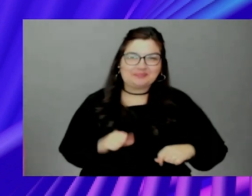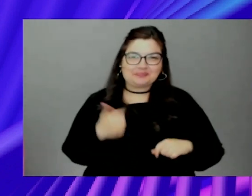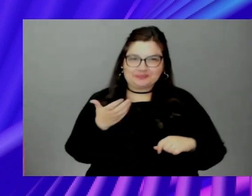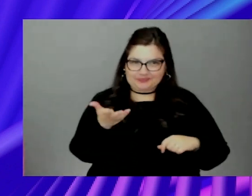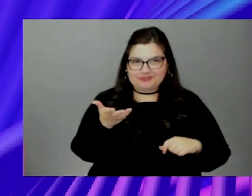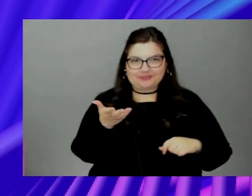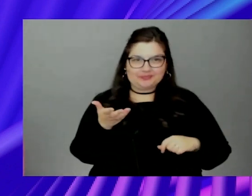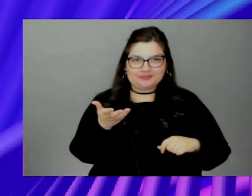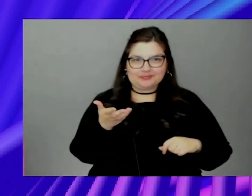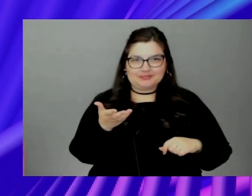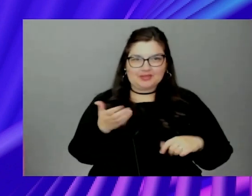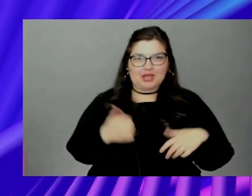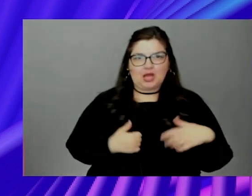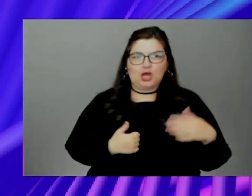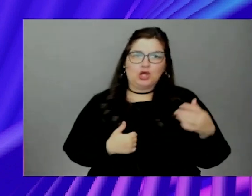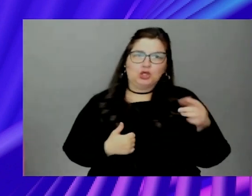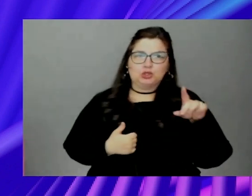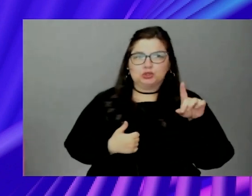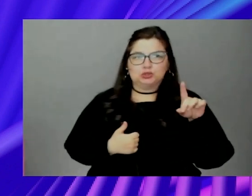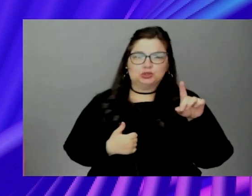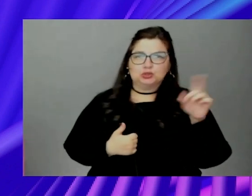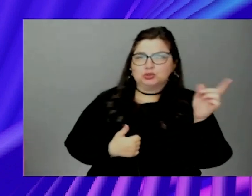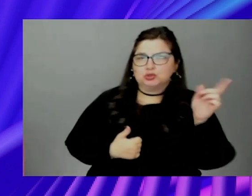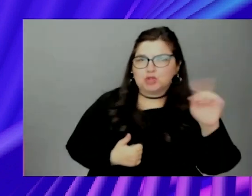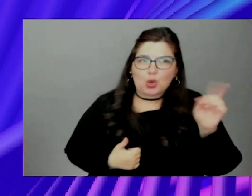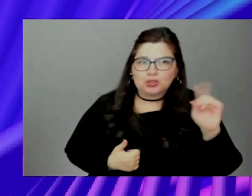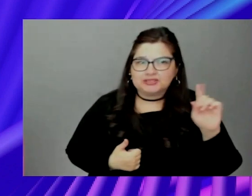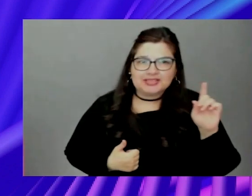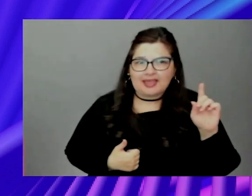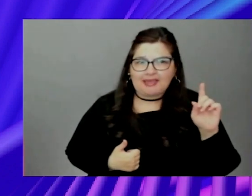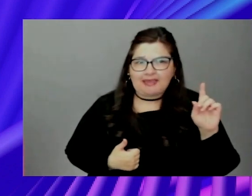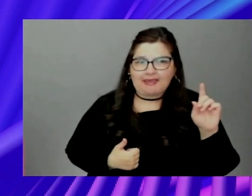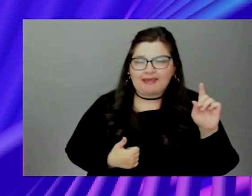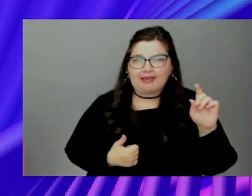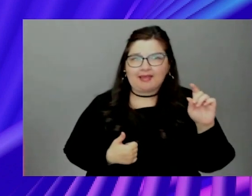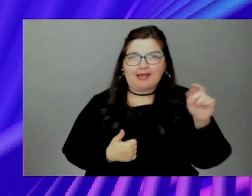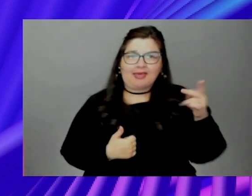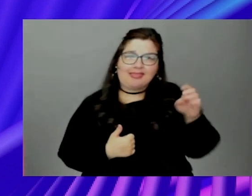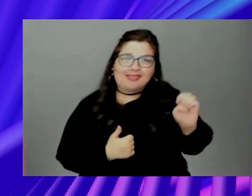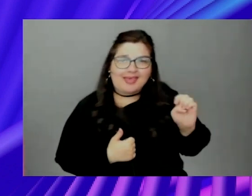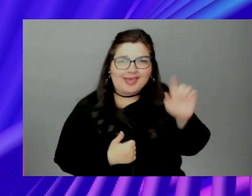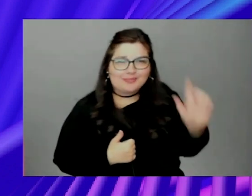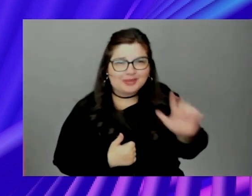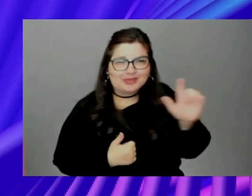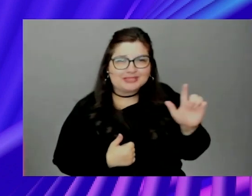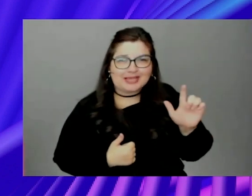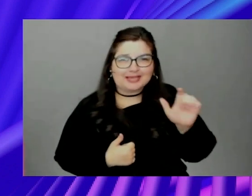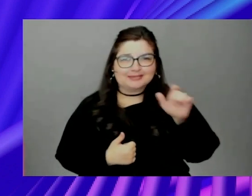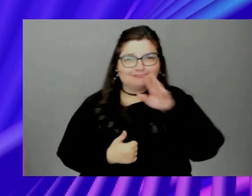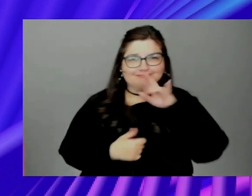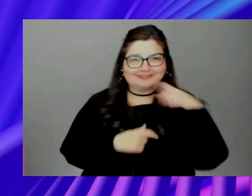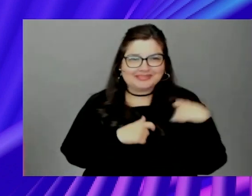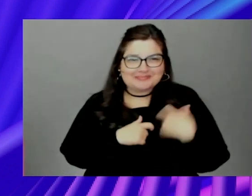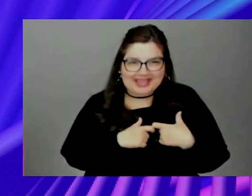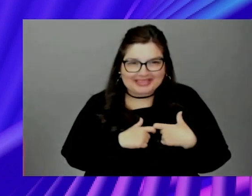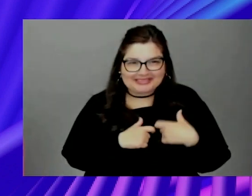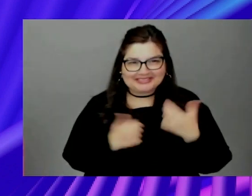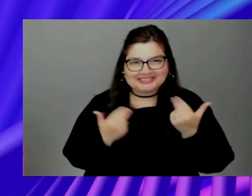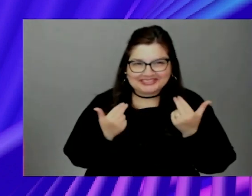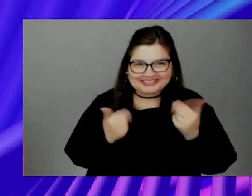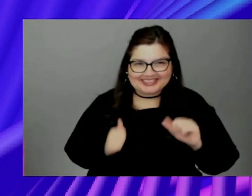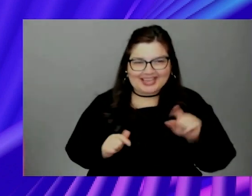¿Dónde está la biblioteca? I'm not even going to try. ¿Dónde está la biblioteca? There we go. Thank you. I gave a bit